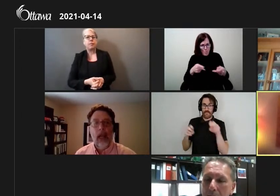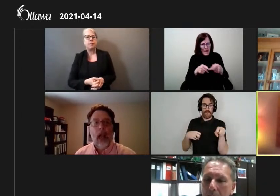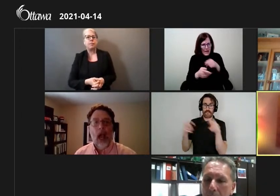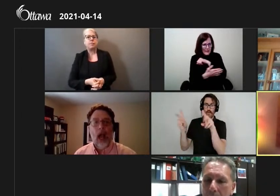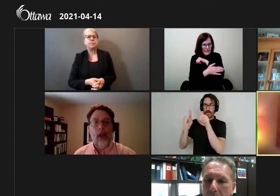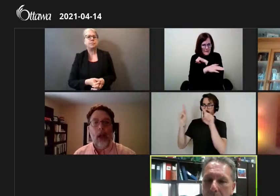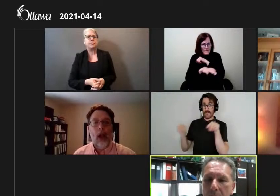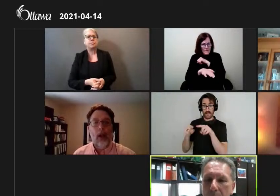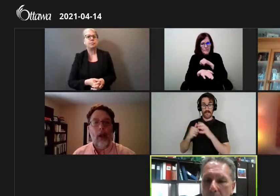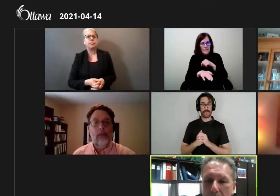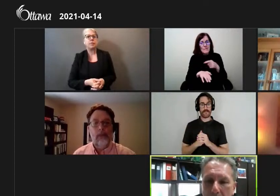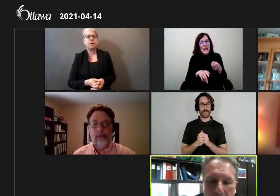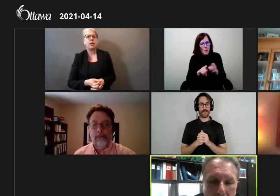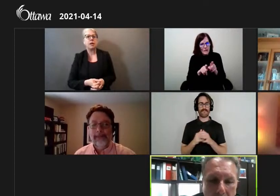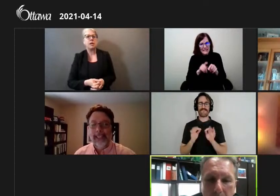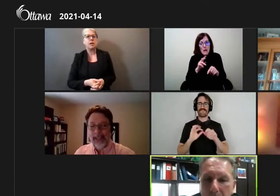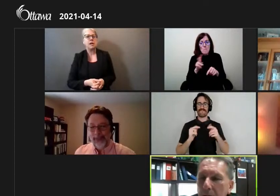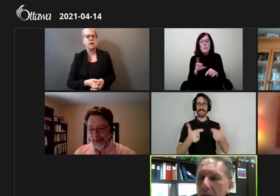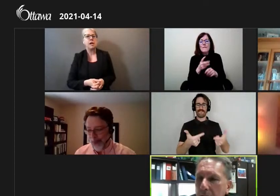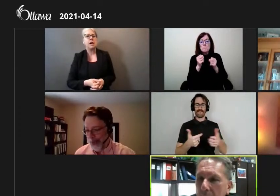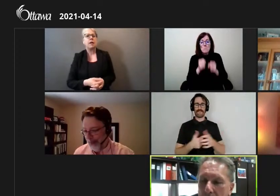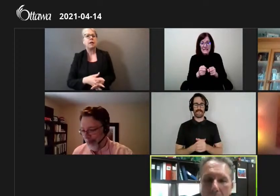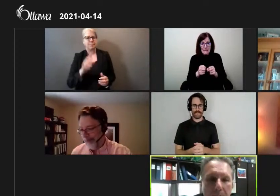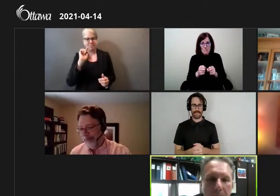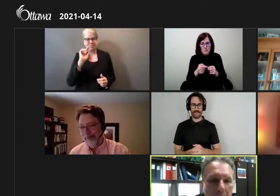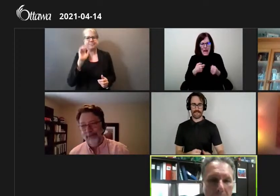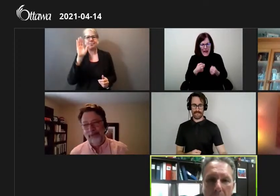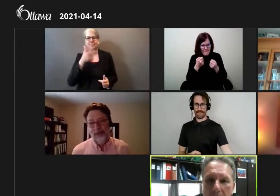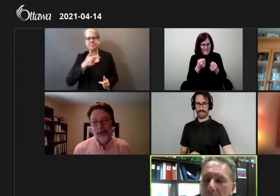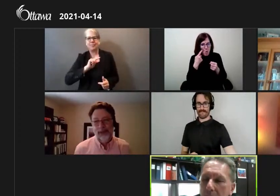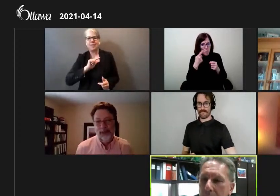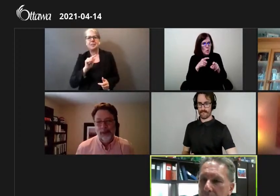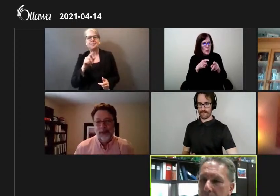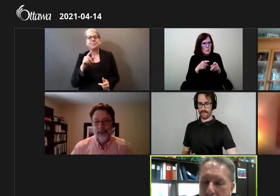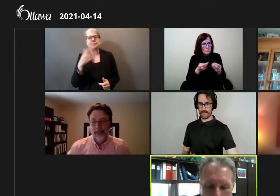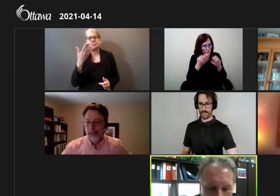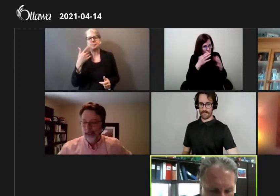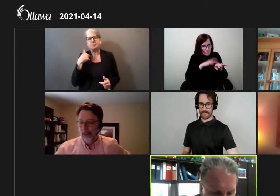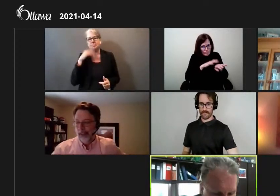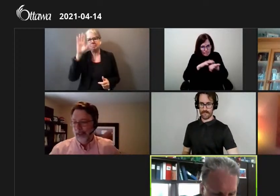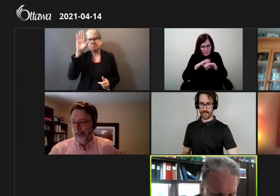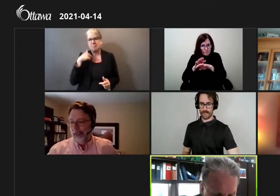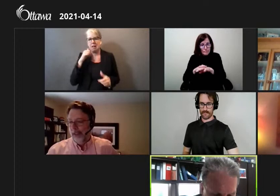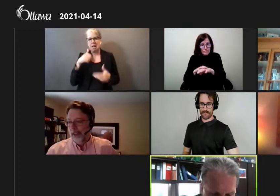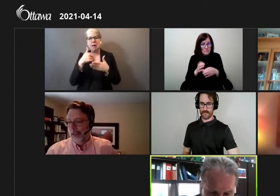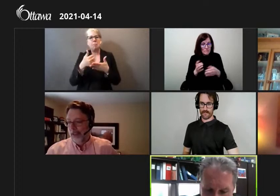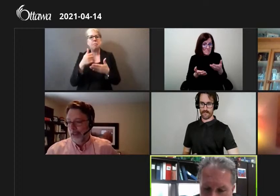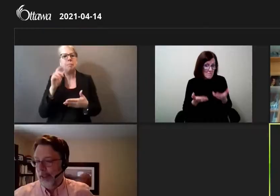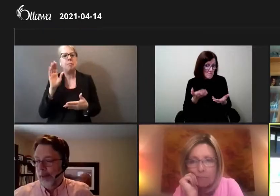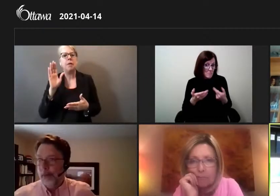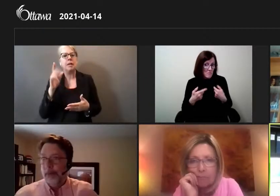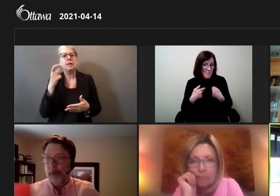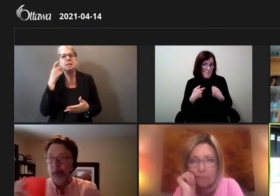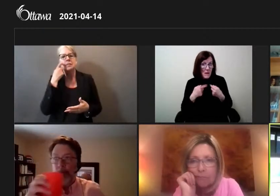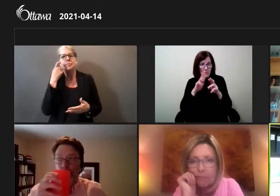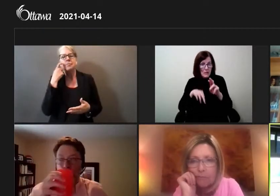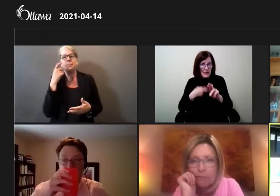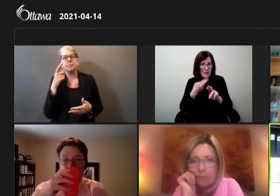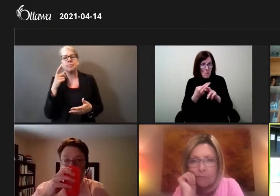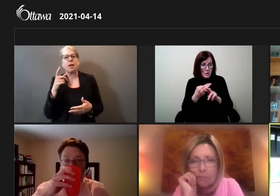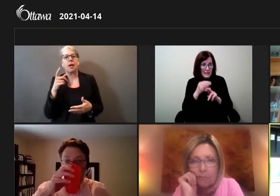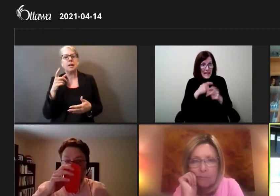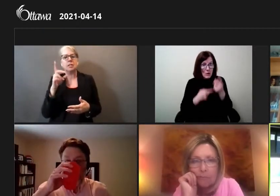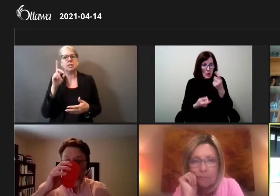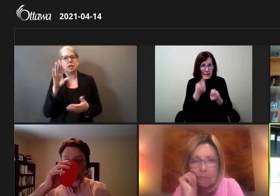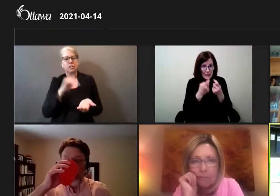that? Counselor, maybe I can help with that. Yep. As Dr. Malagni just spoke, our